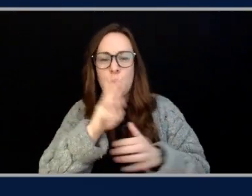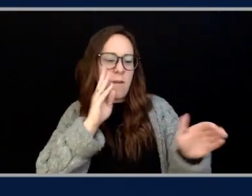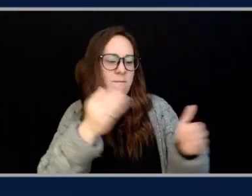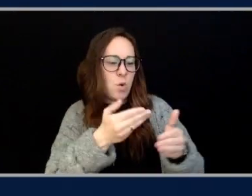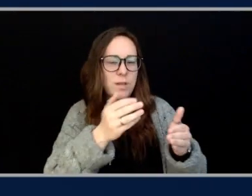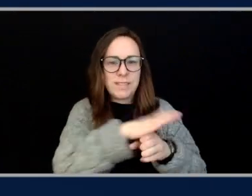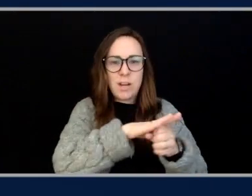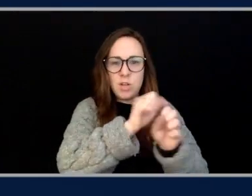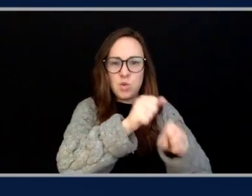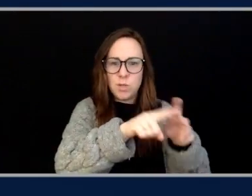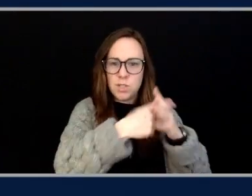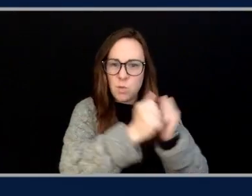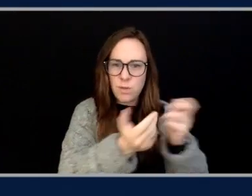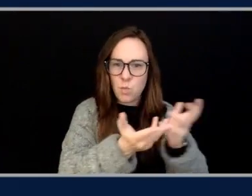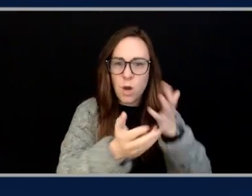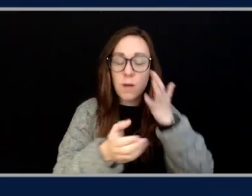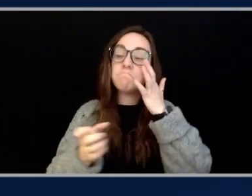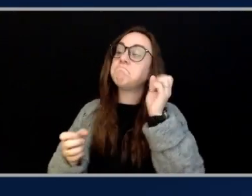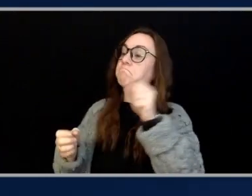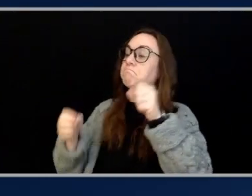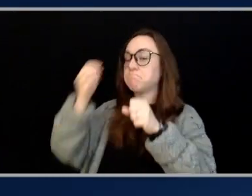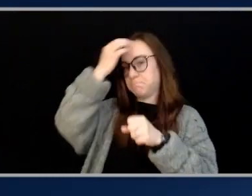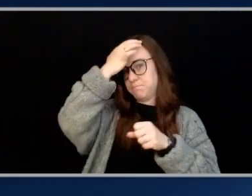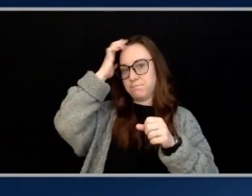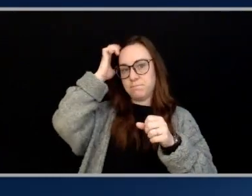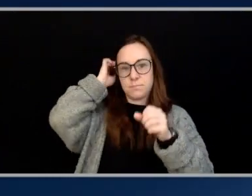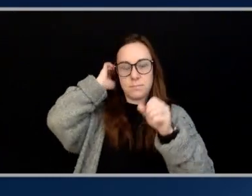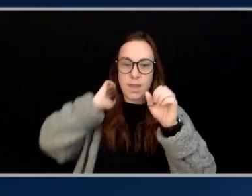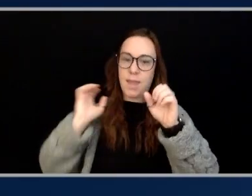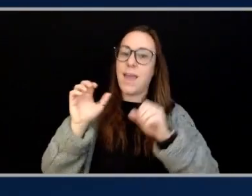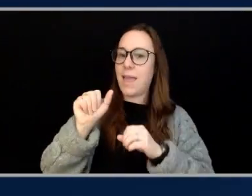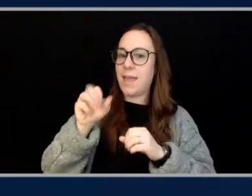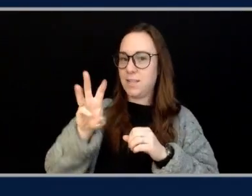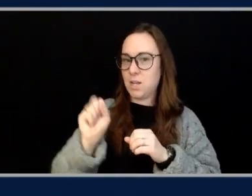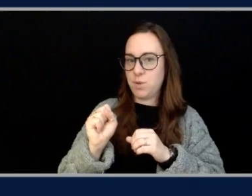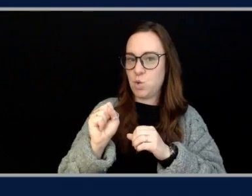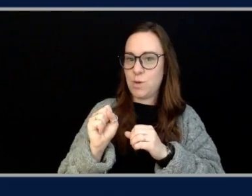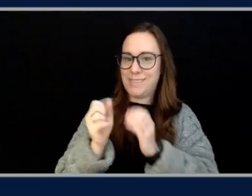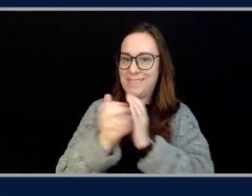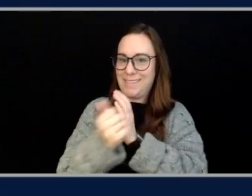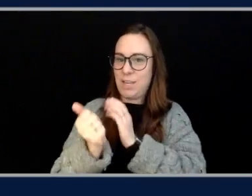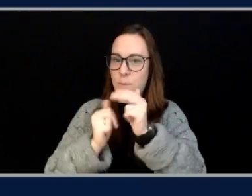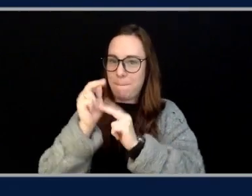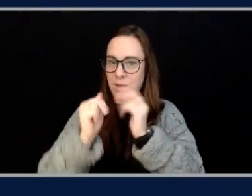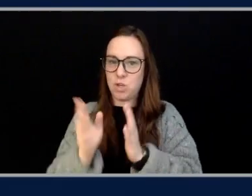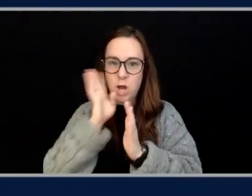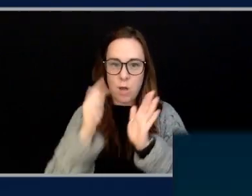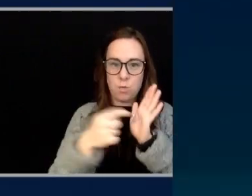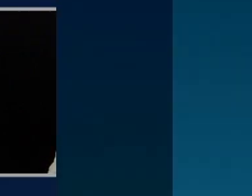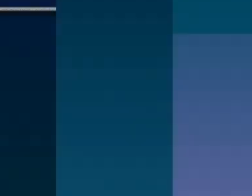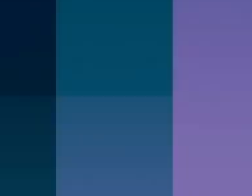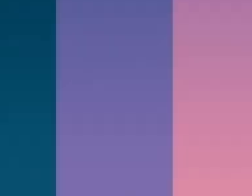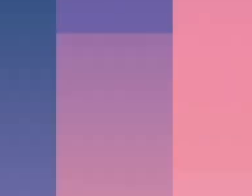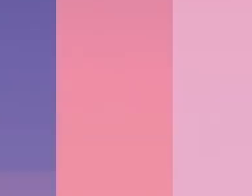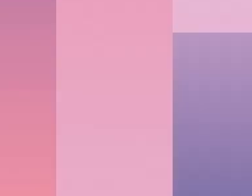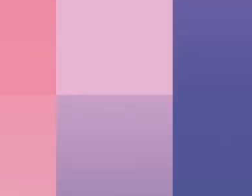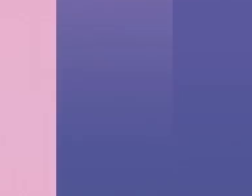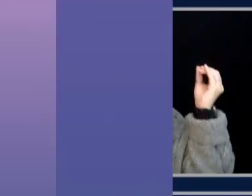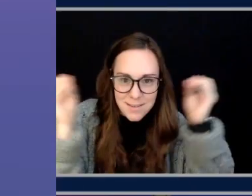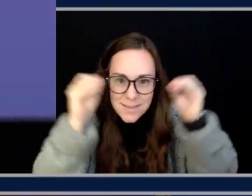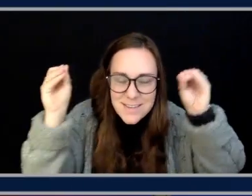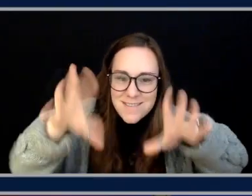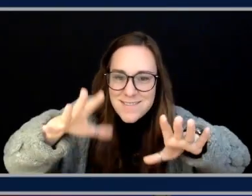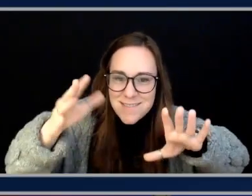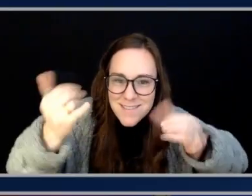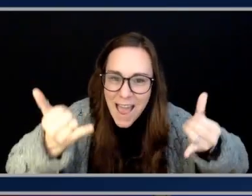with? Yeah, and so AWS Skill Builder, actually, I'll go ahead and bring it up on my screen. Please do. Bippity boppity screen. Oh, it's